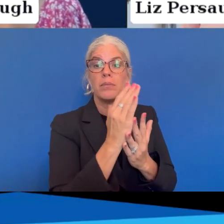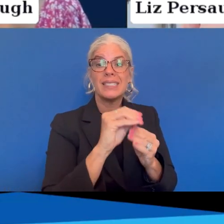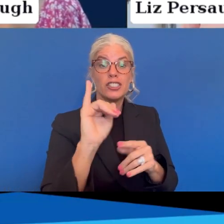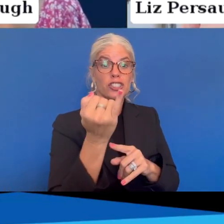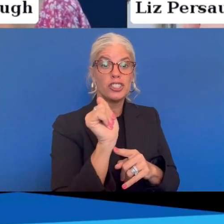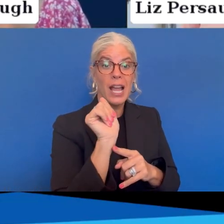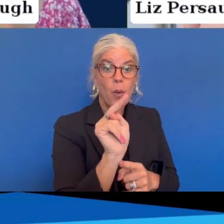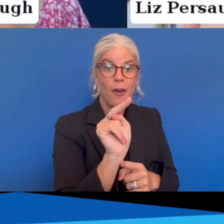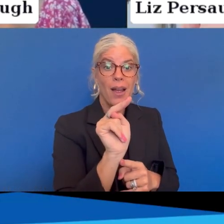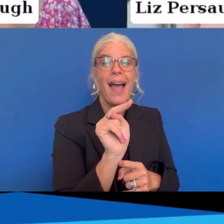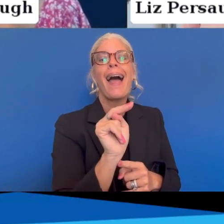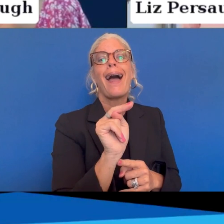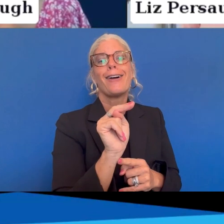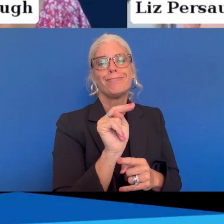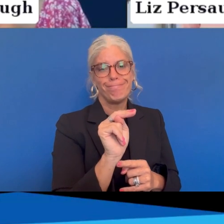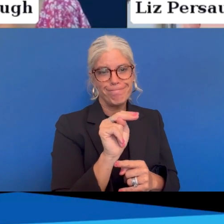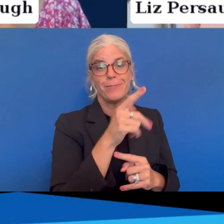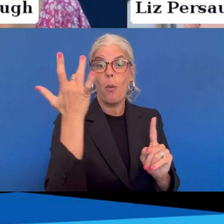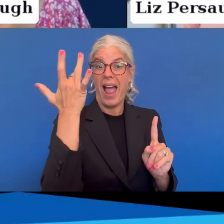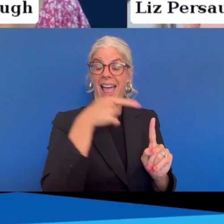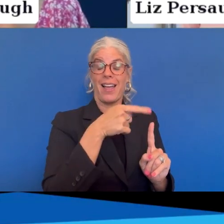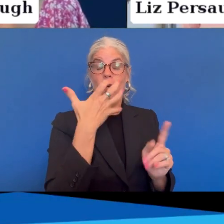really trying to